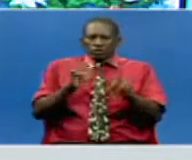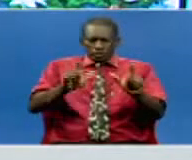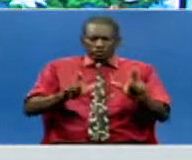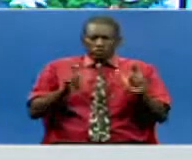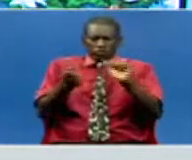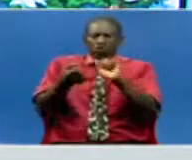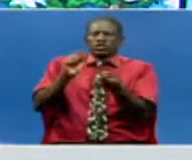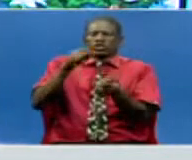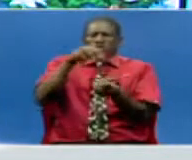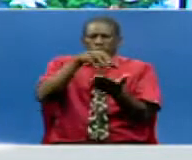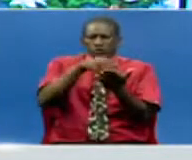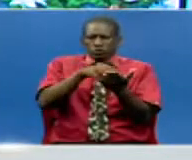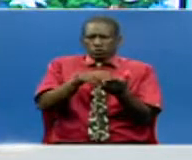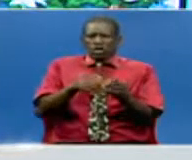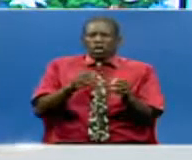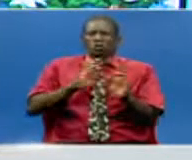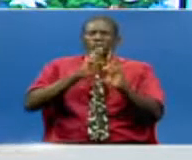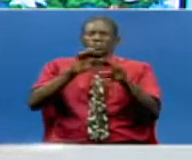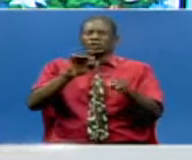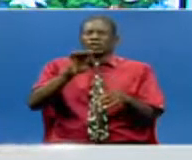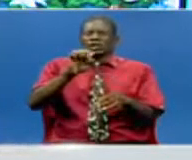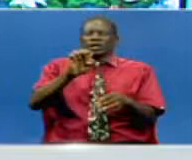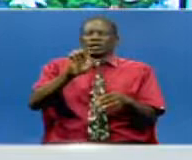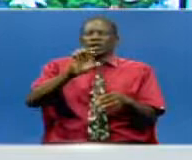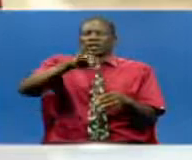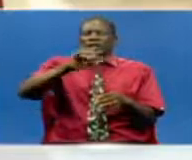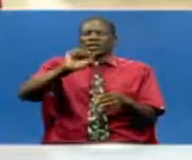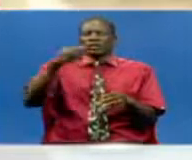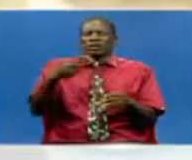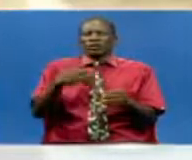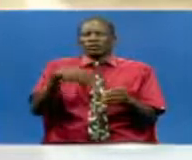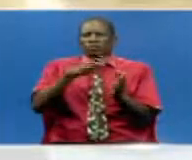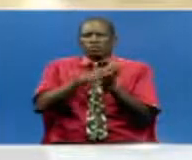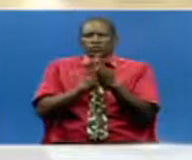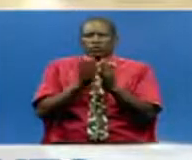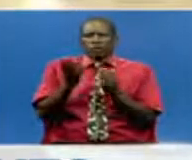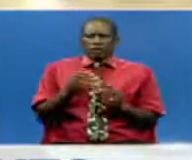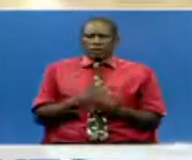Our reporter Elijah Oko tells us more.